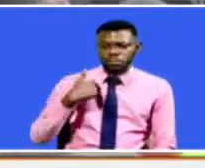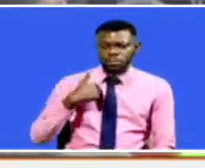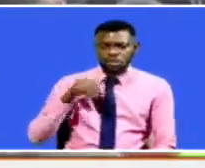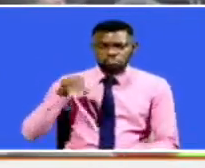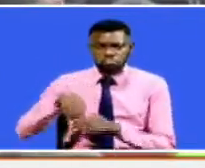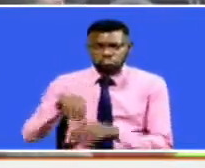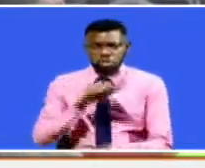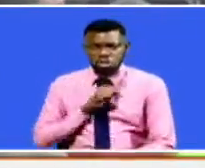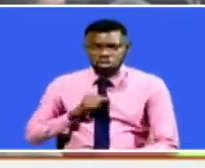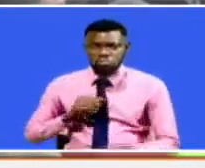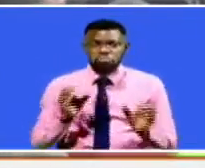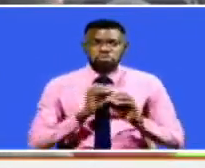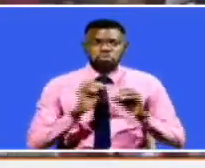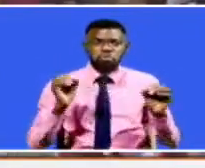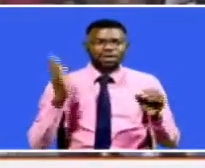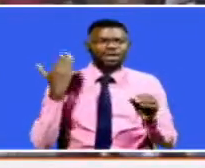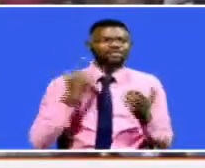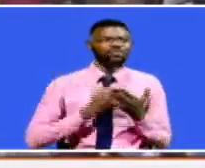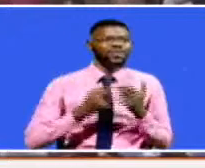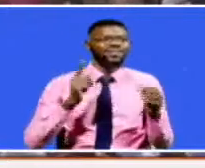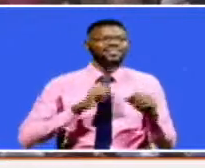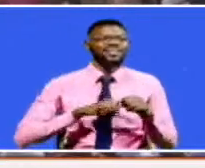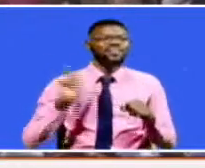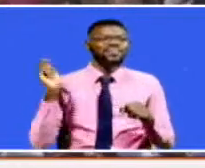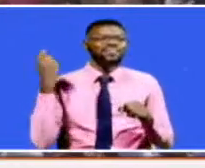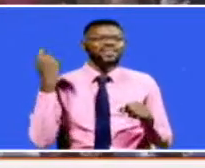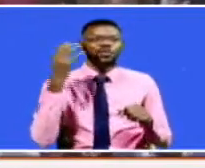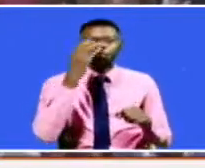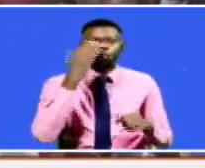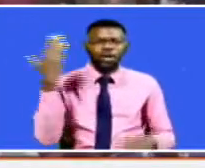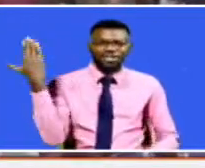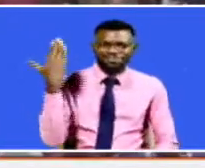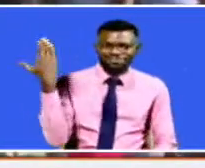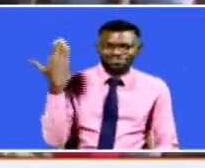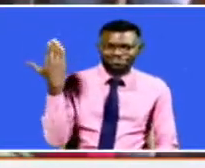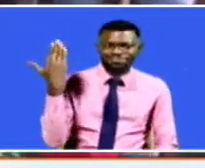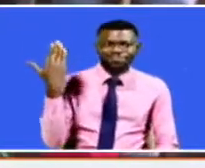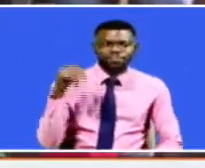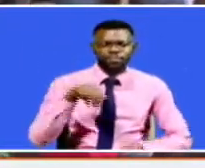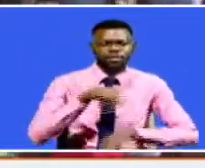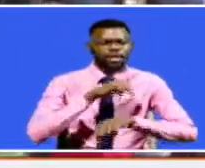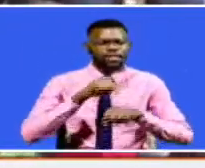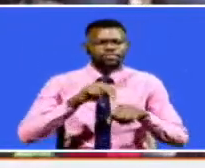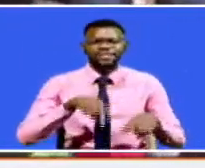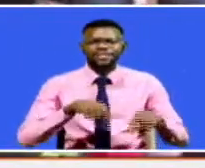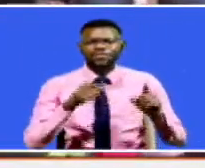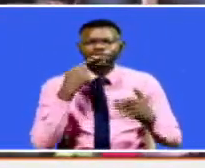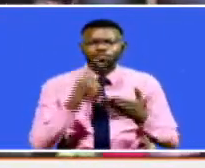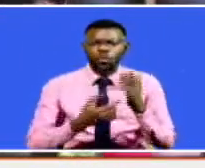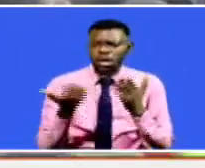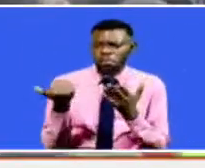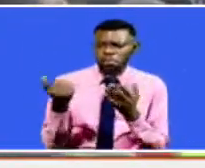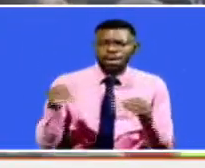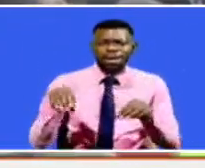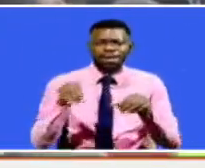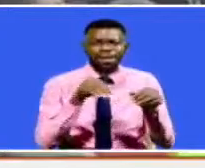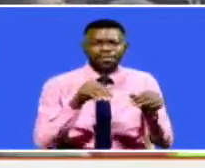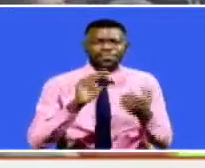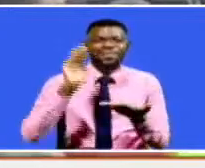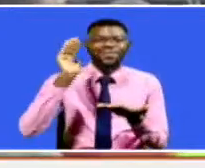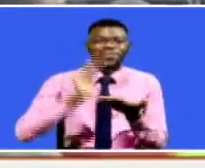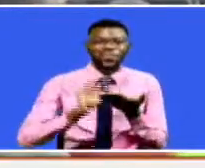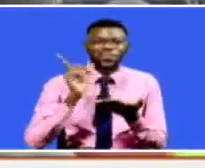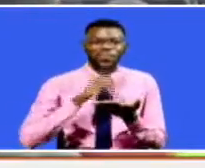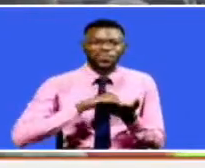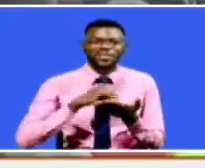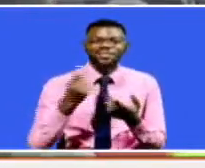Last week, President William Ruto, during the annual State of the Nation address, hinted that the cost of maize had drastically dropped.